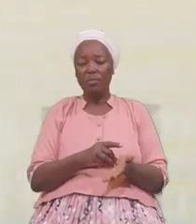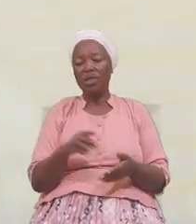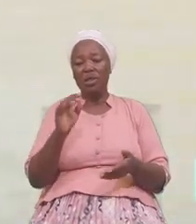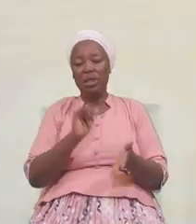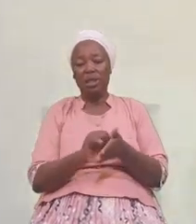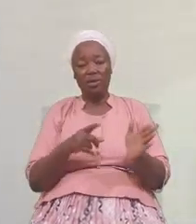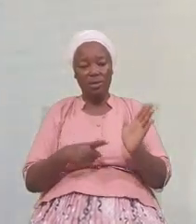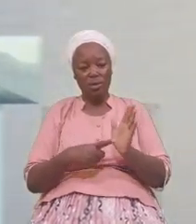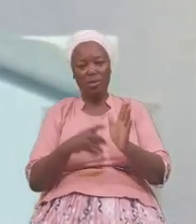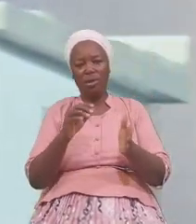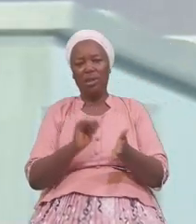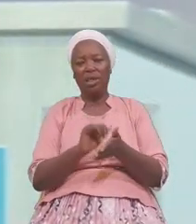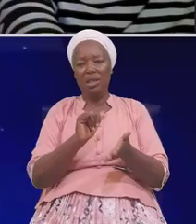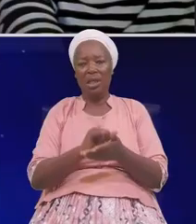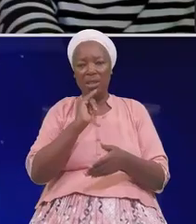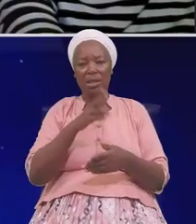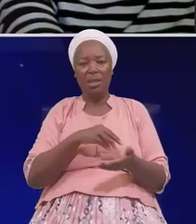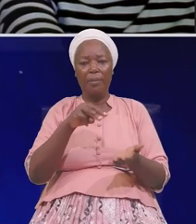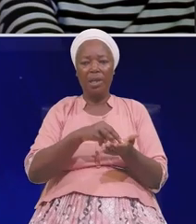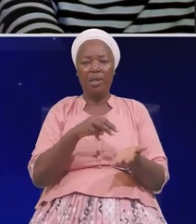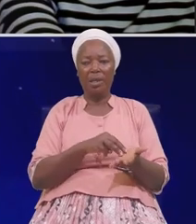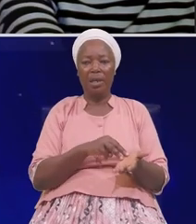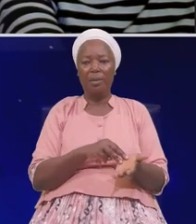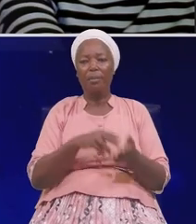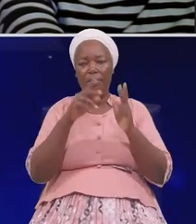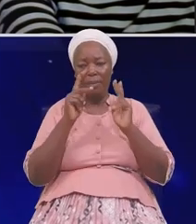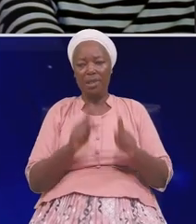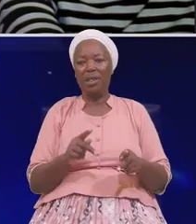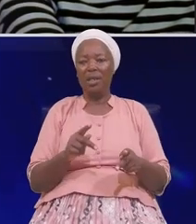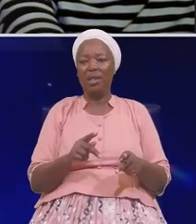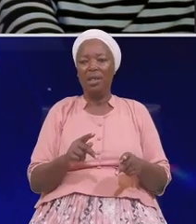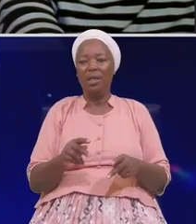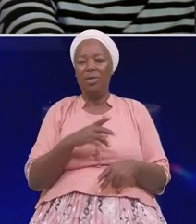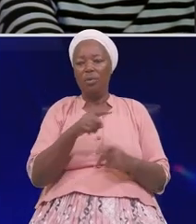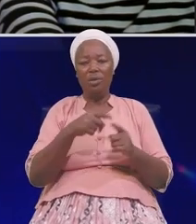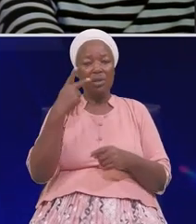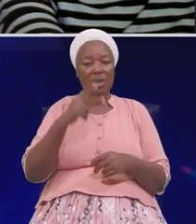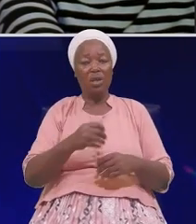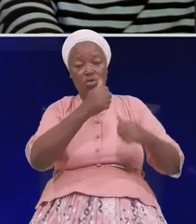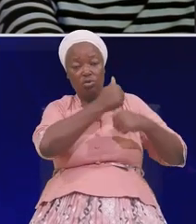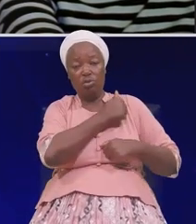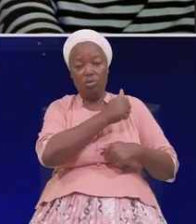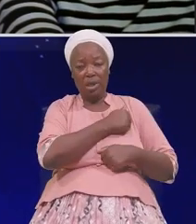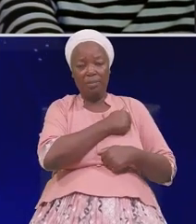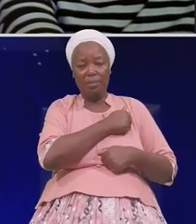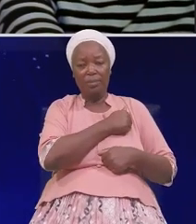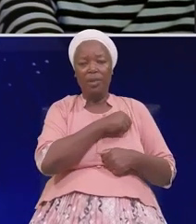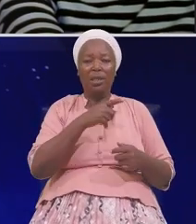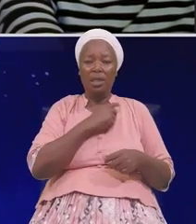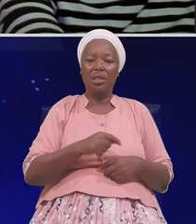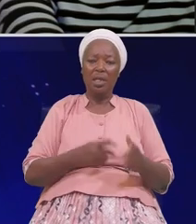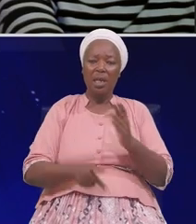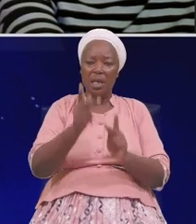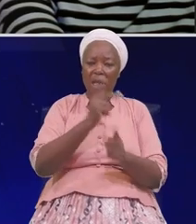shows that's from the medical personnel. When you see a soldier, there is a kind